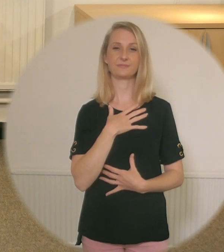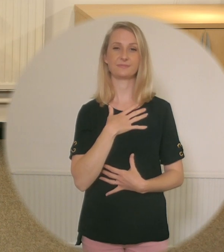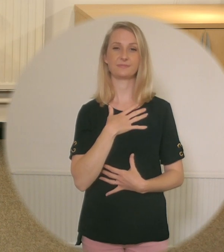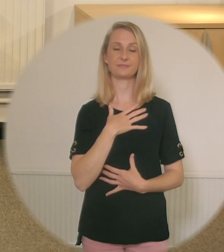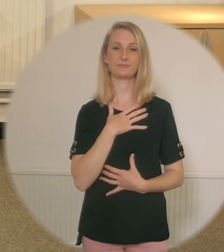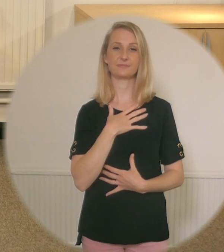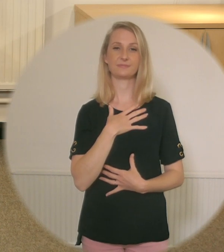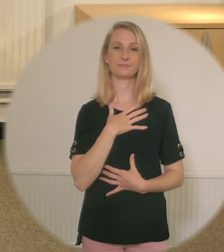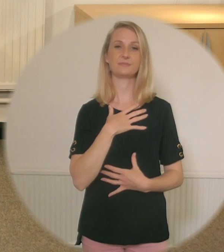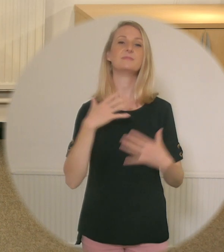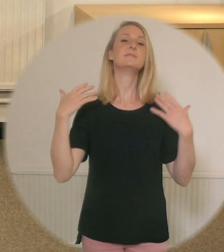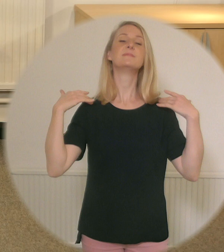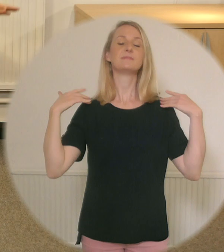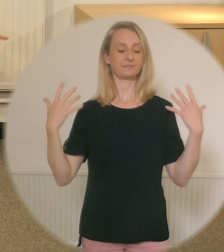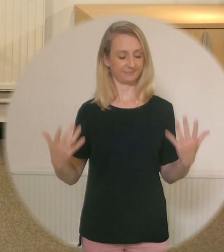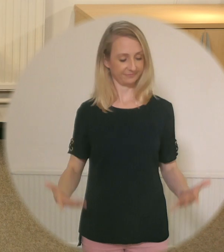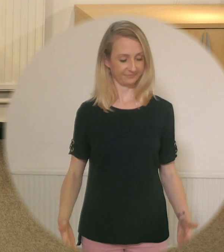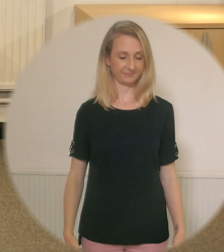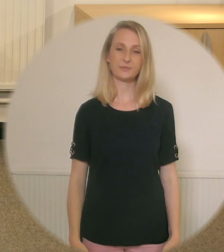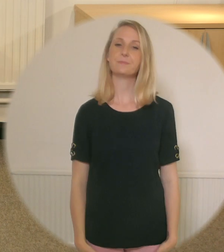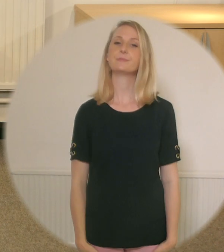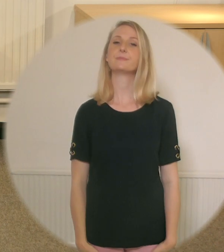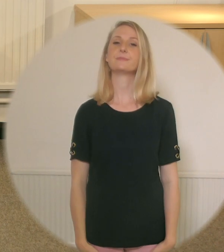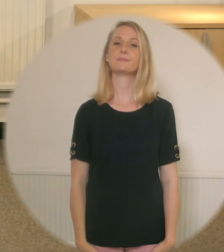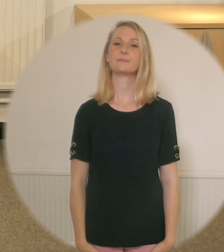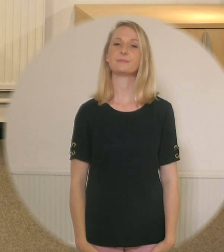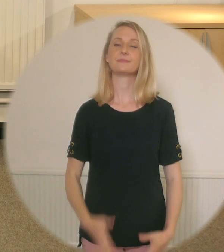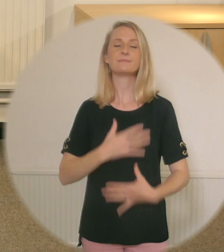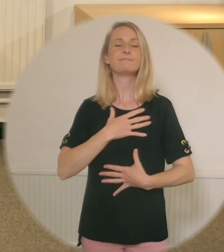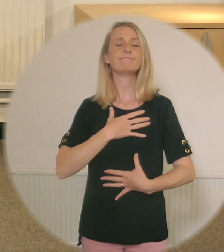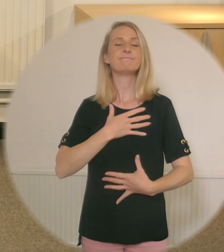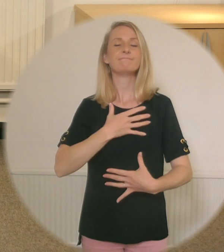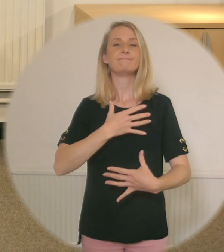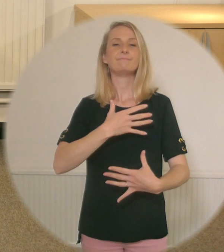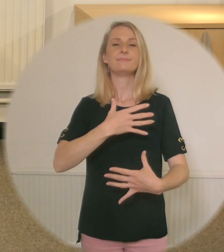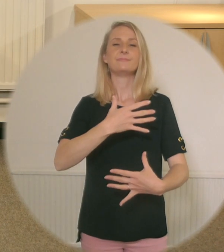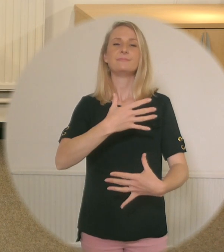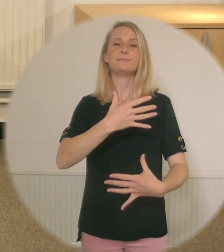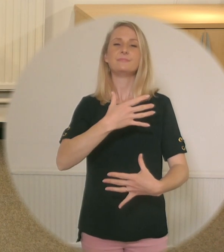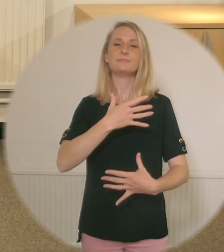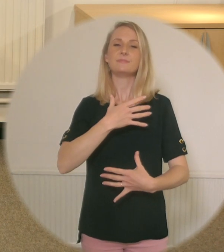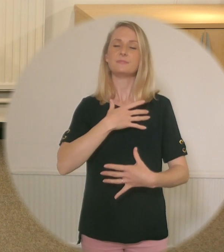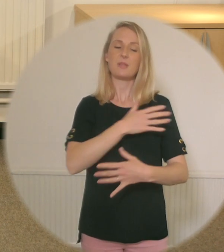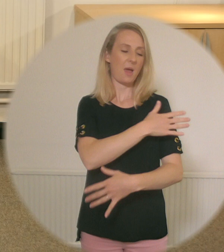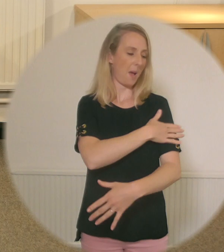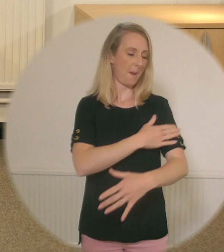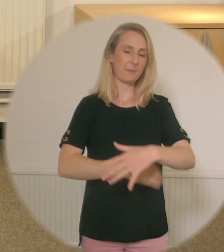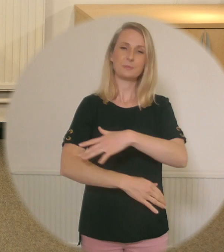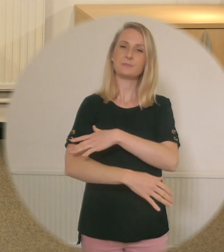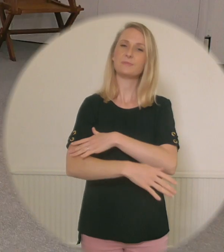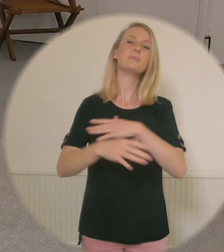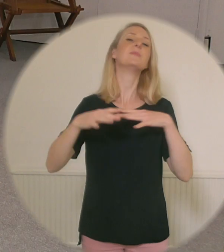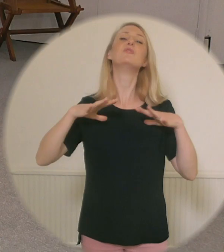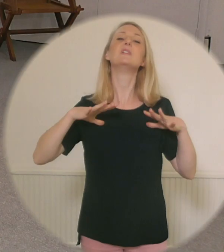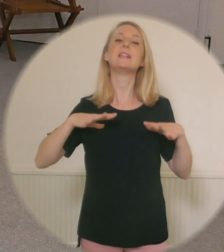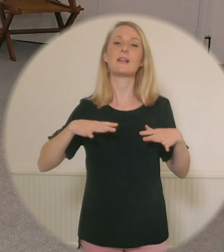And now let's take our arms down to our lap. Take a breath here, relax your arms.